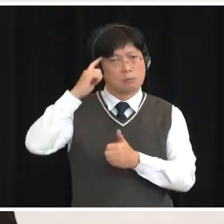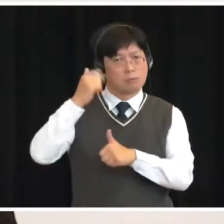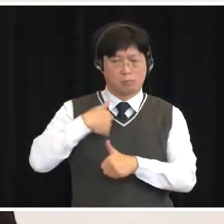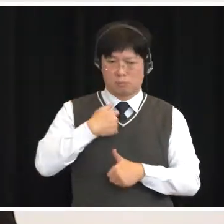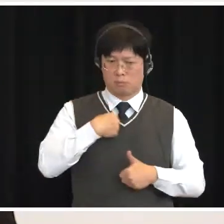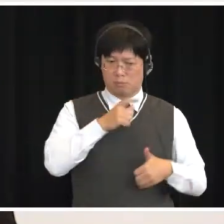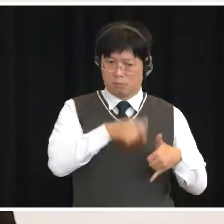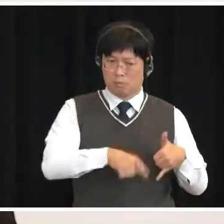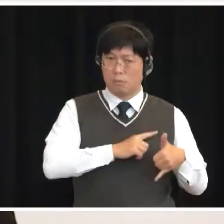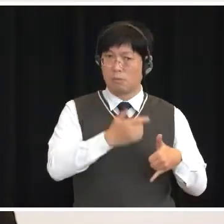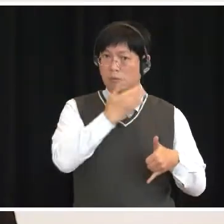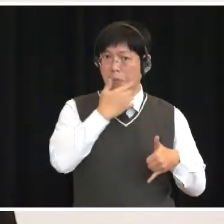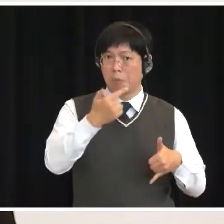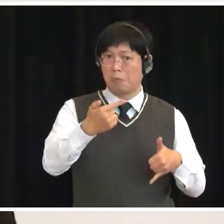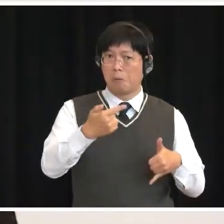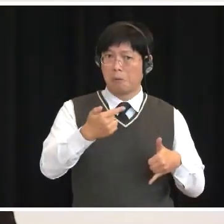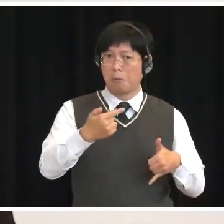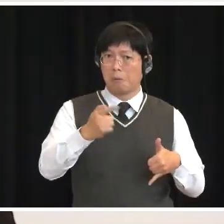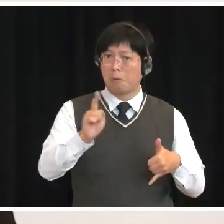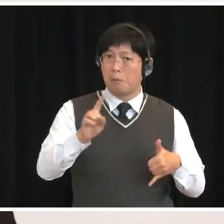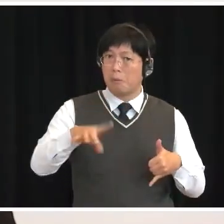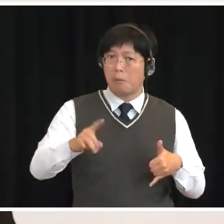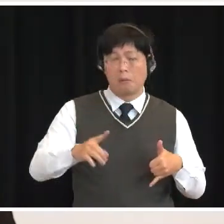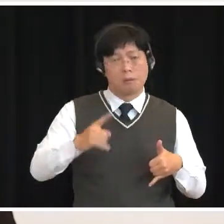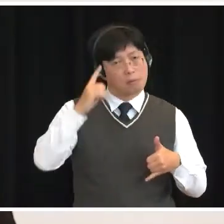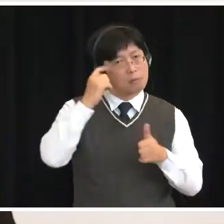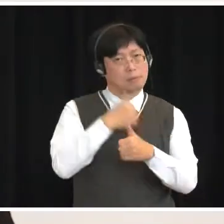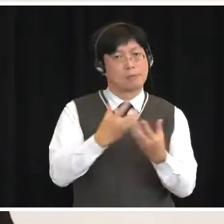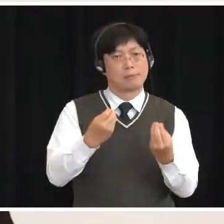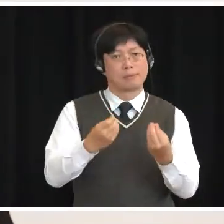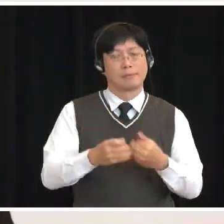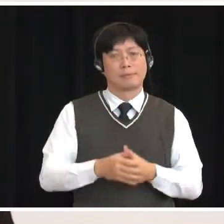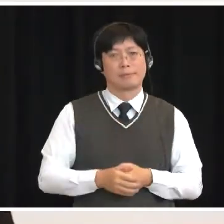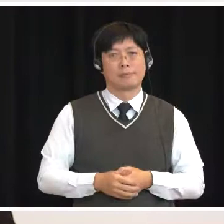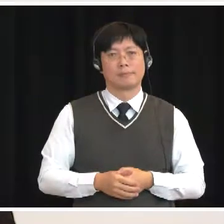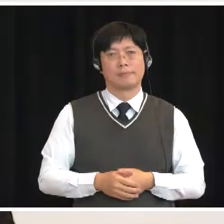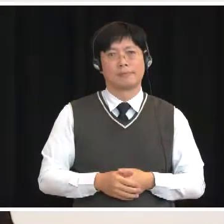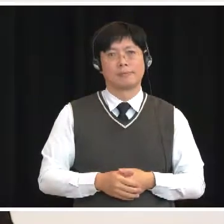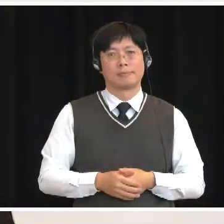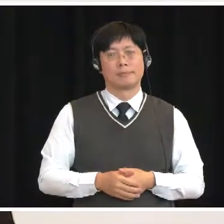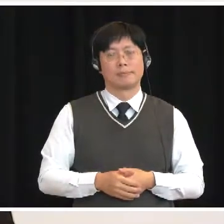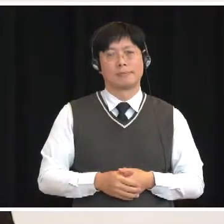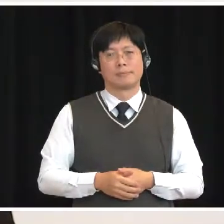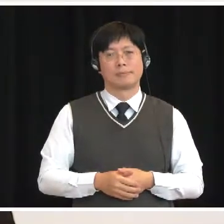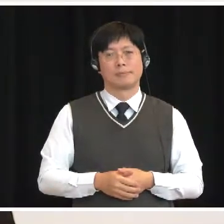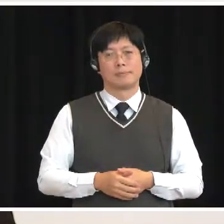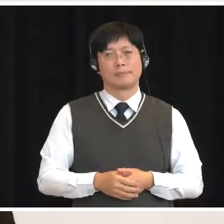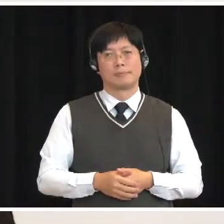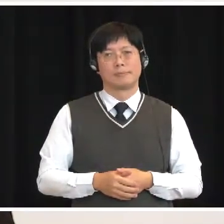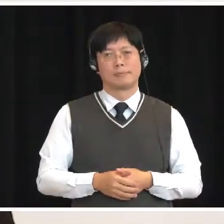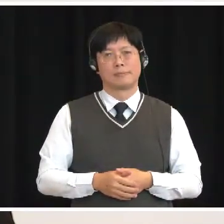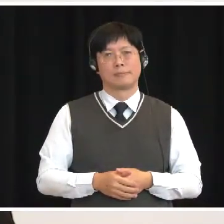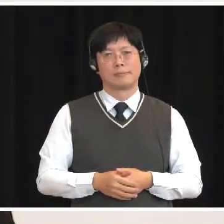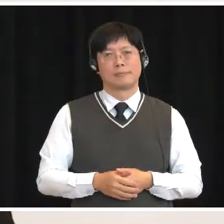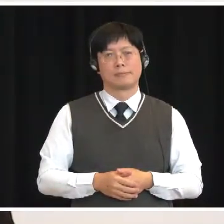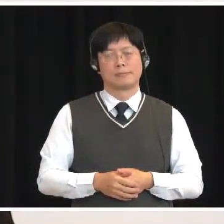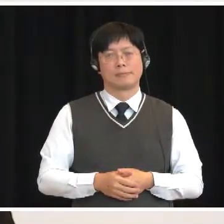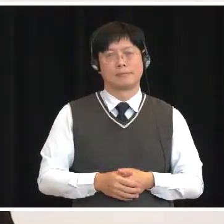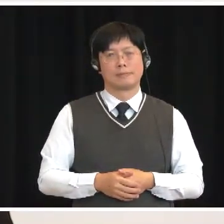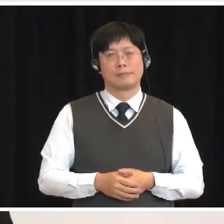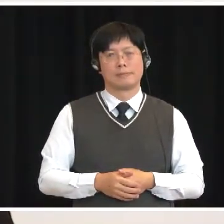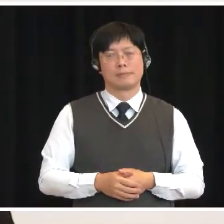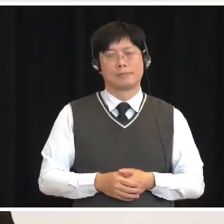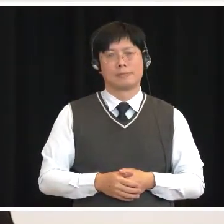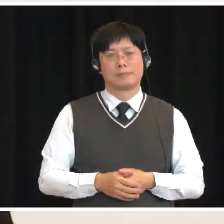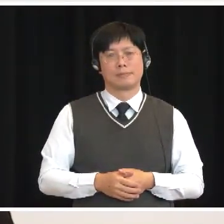With regard to the questions of different allocations of